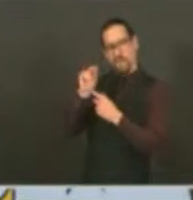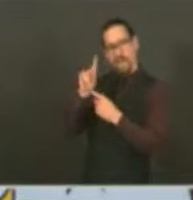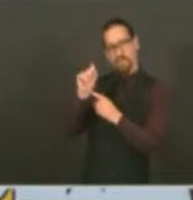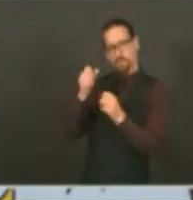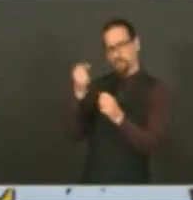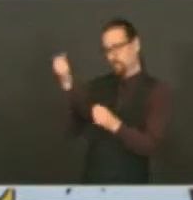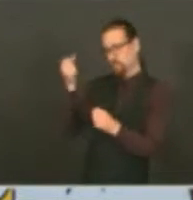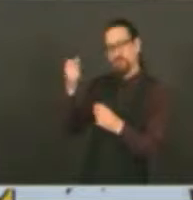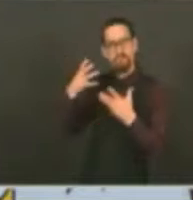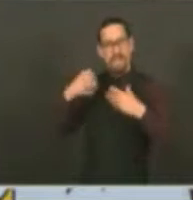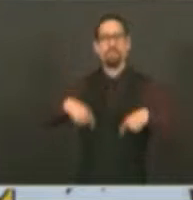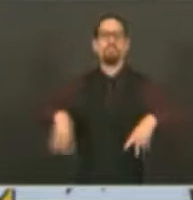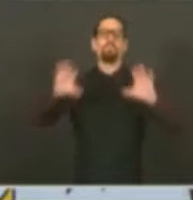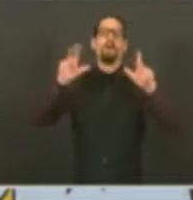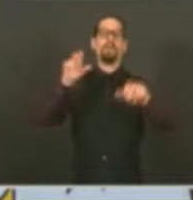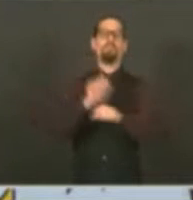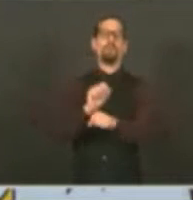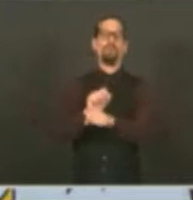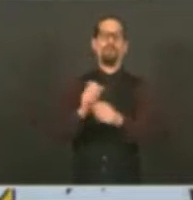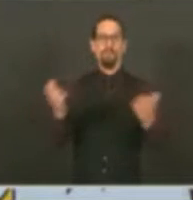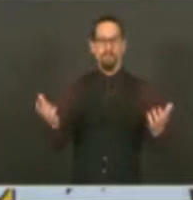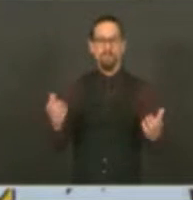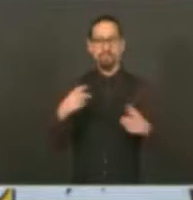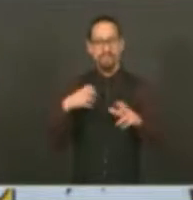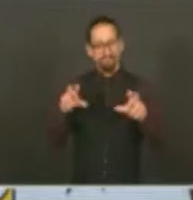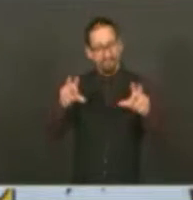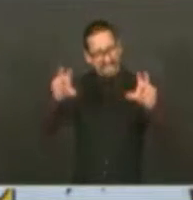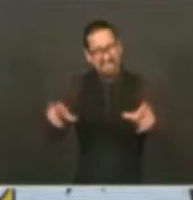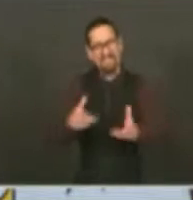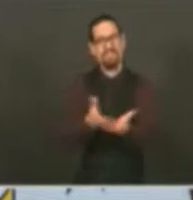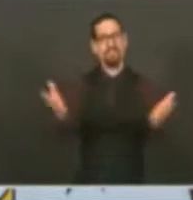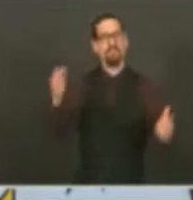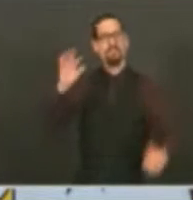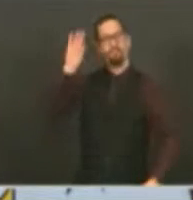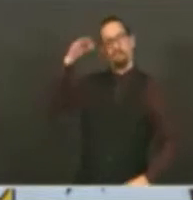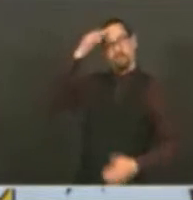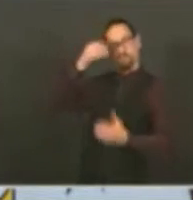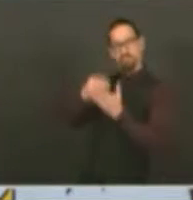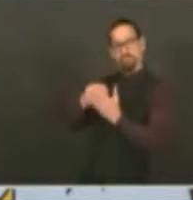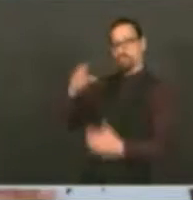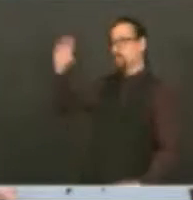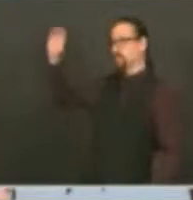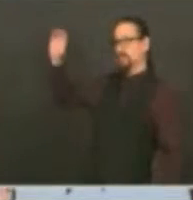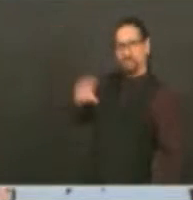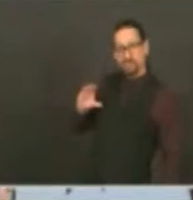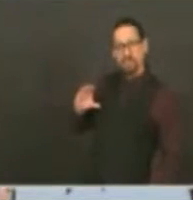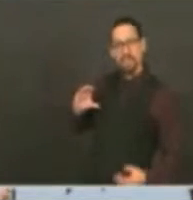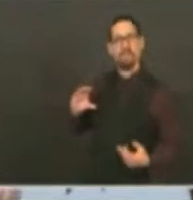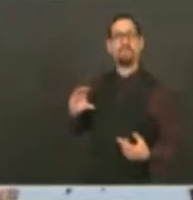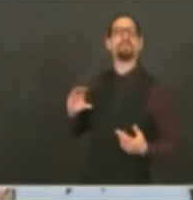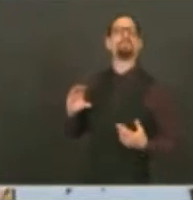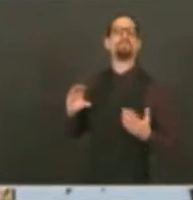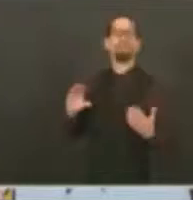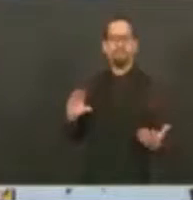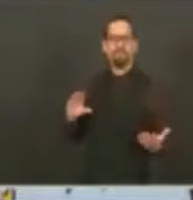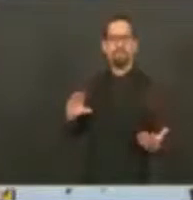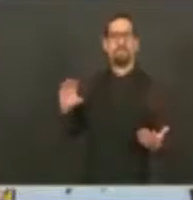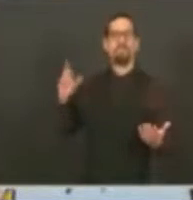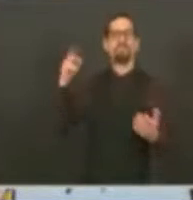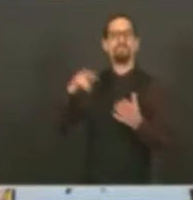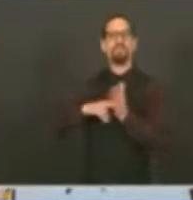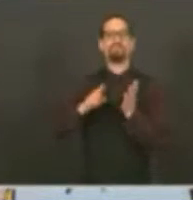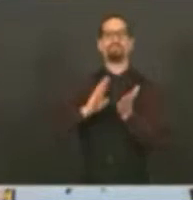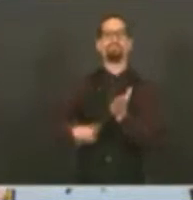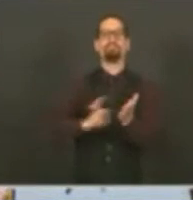If the federal government doesn't come through with the stimulus, yes, furloughs are on the table. I honestly don't see how we get through it without it, and